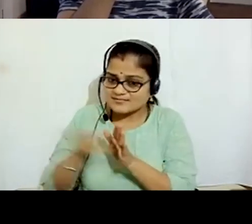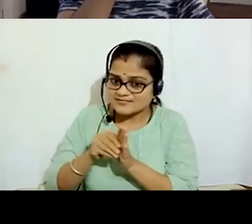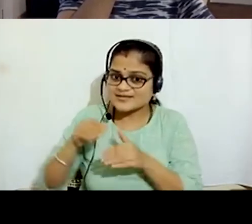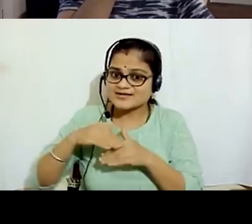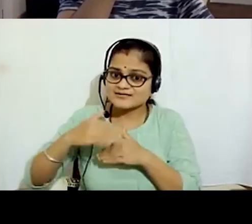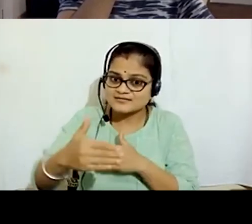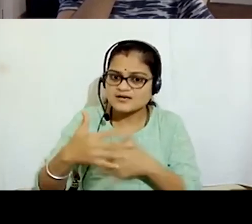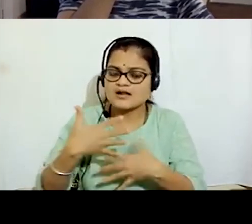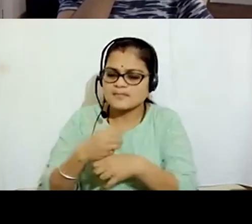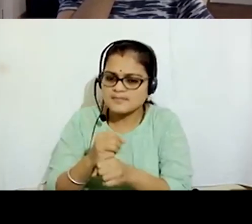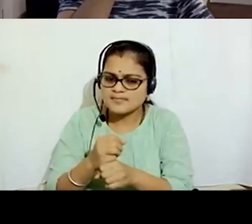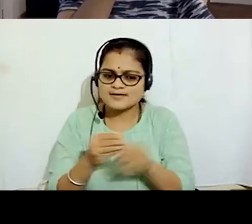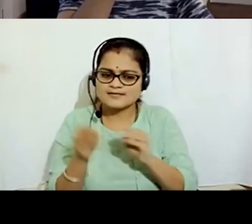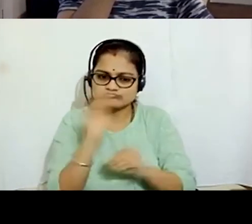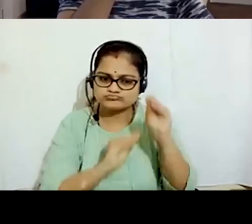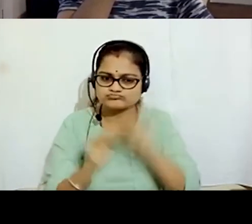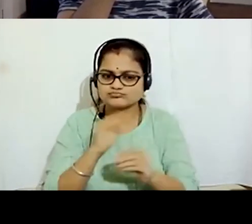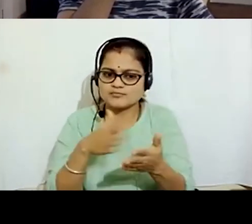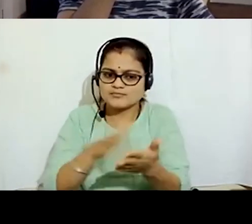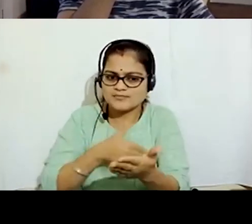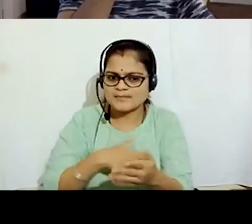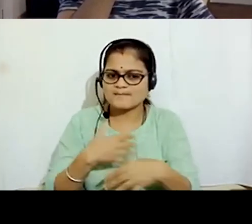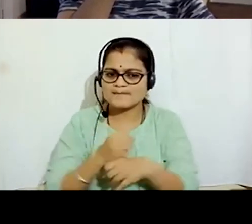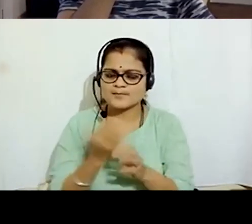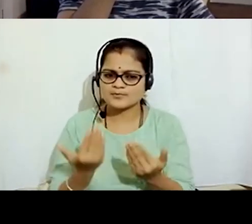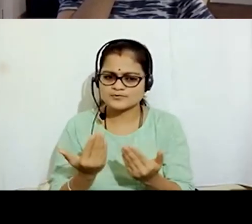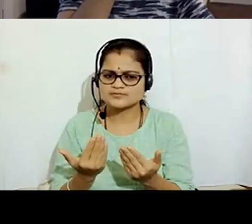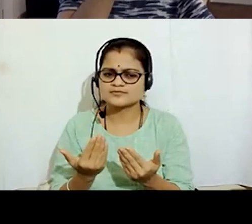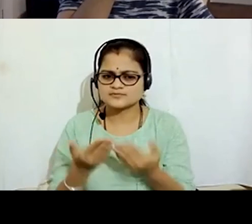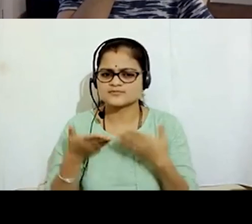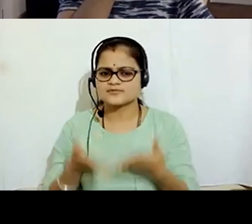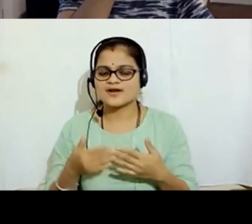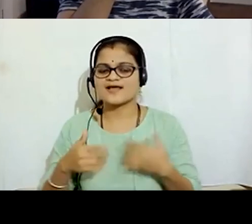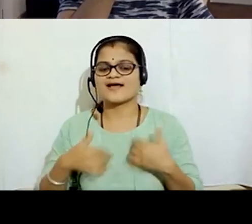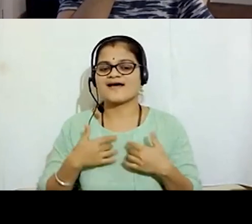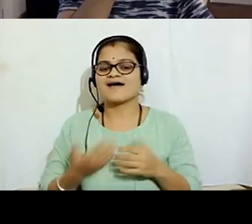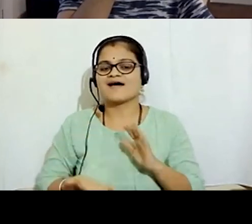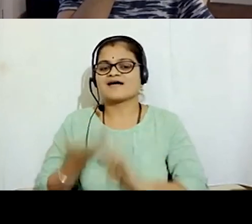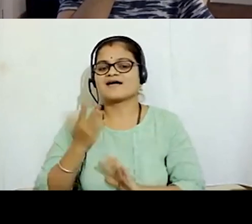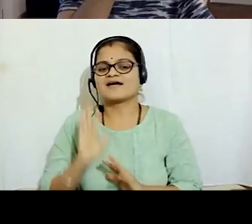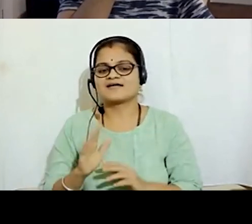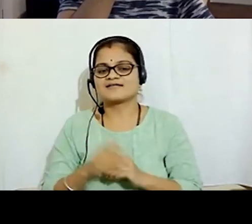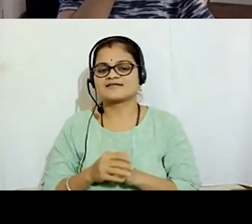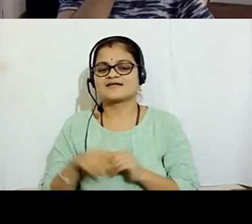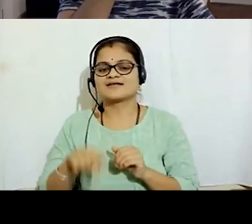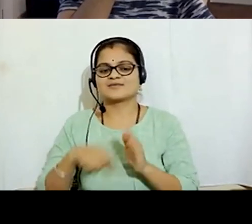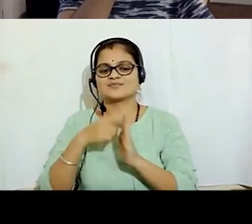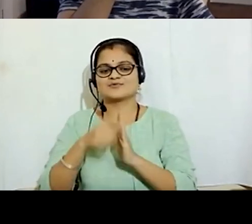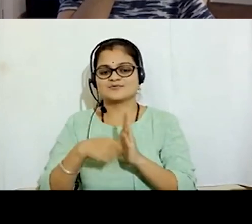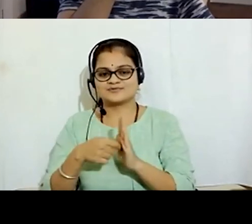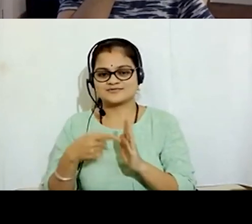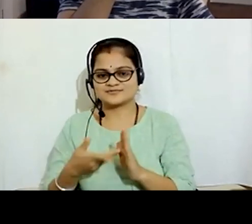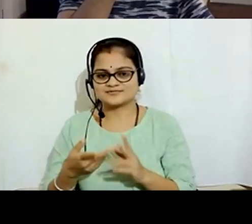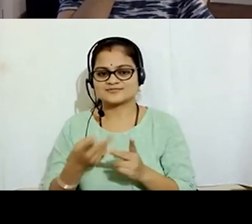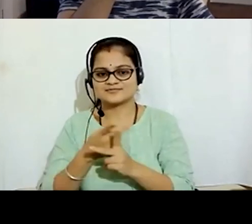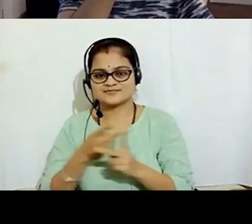sound archive and making music out of it. So that's what excites me the most about the project, because I was kind of doing